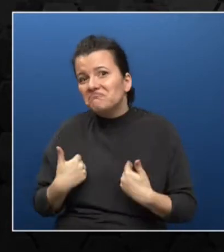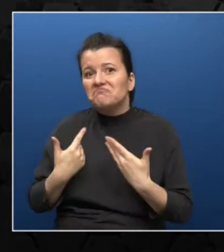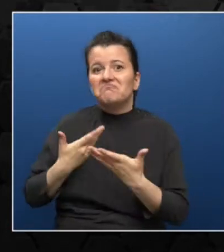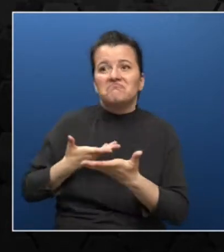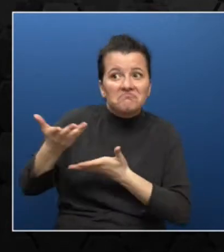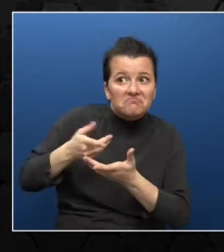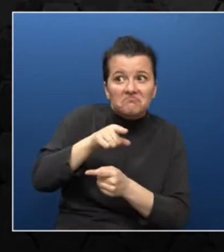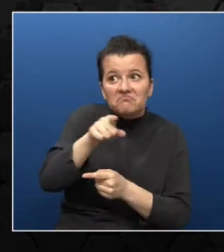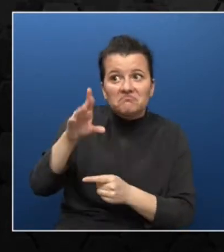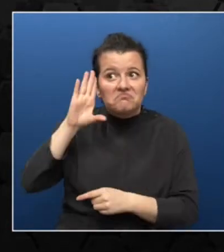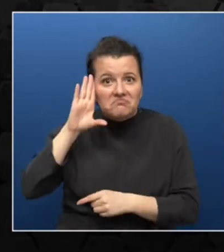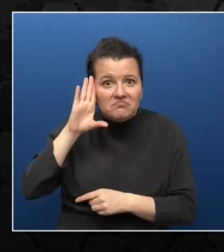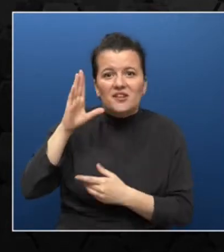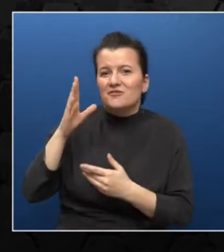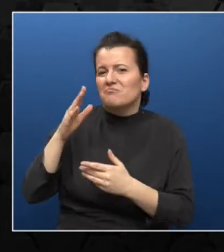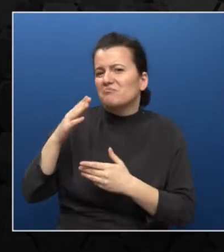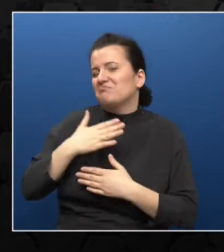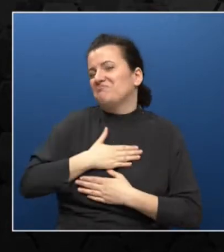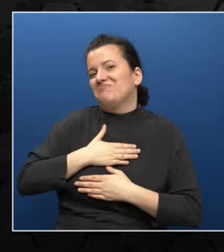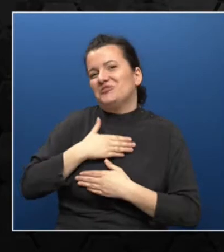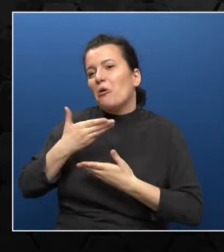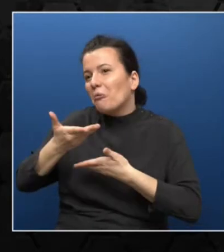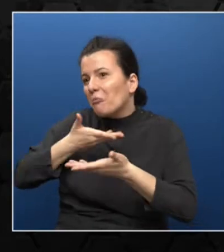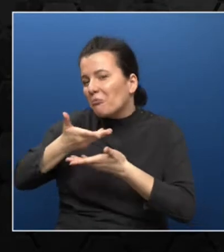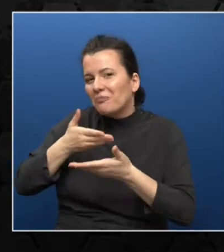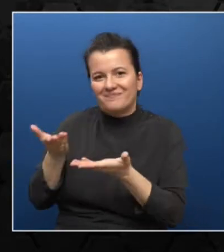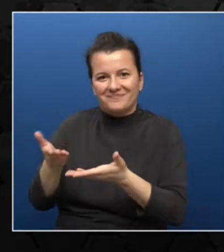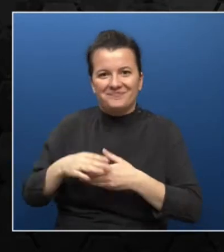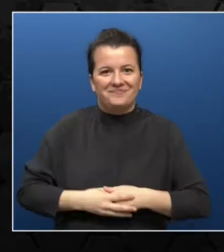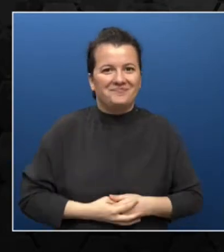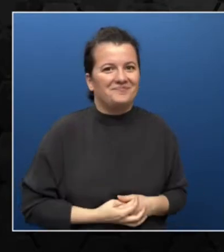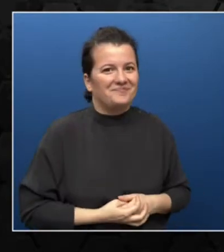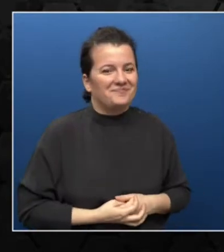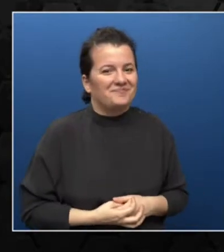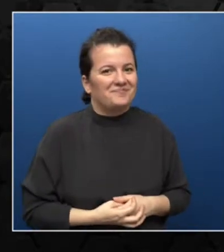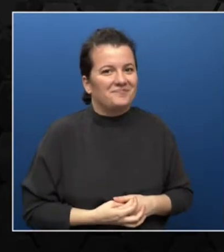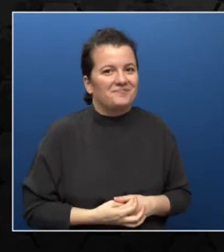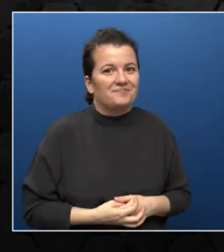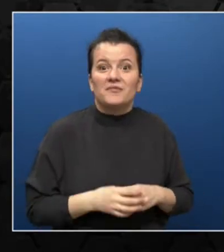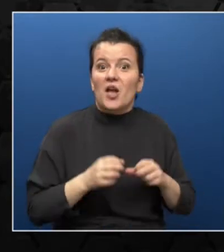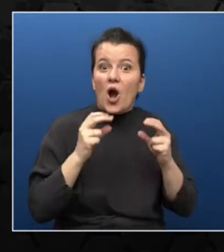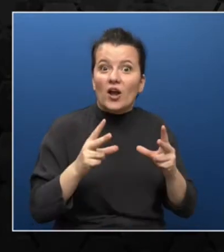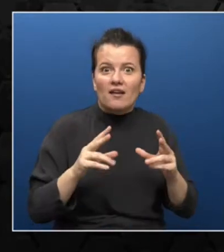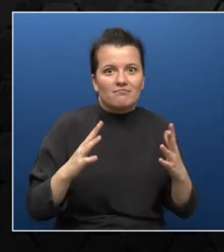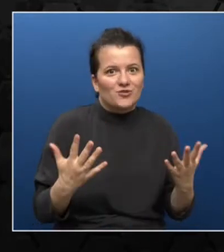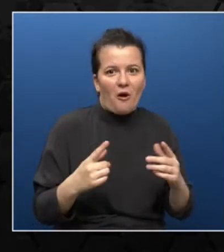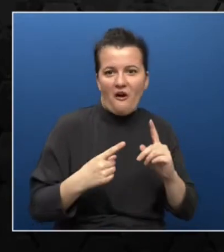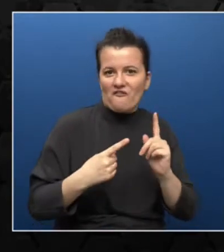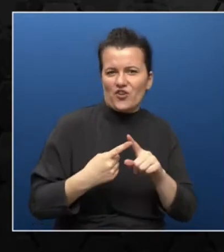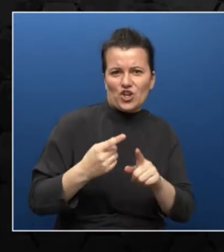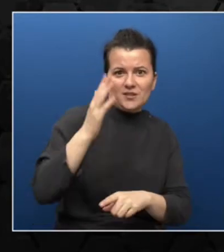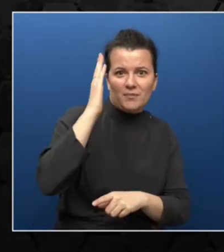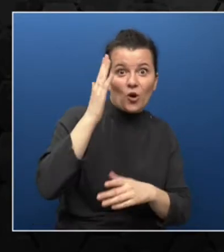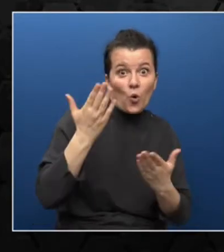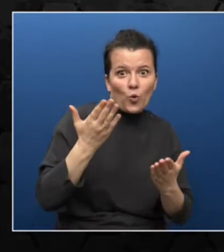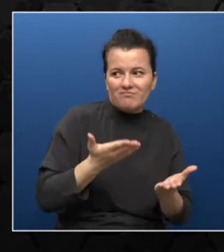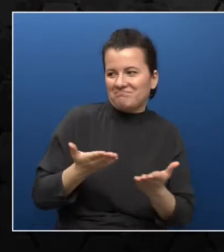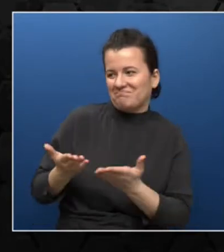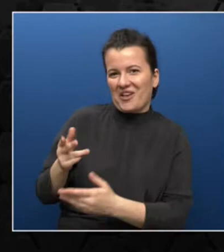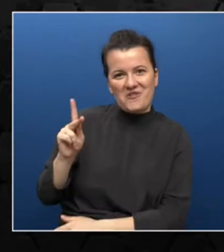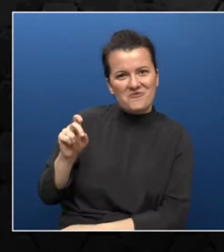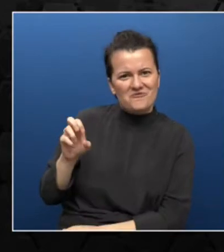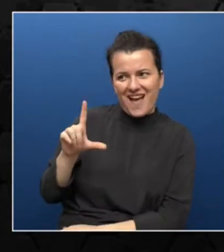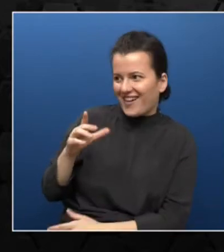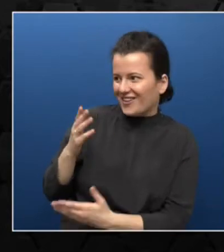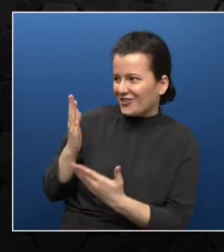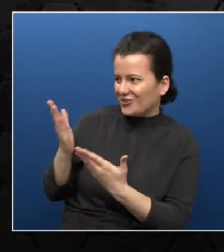over there. So yeah, thanks a lot. So now it's time for the first session, and you are our first speaker, right, Kunal? Yep,